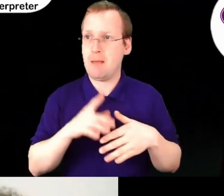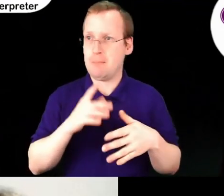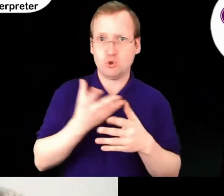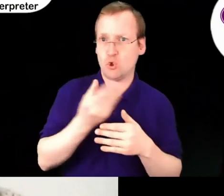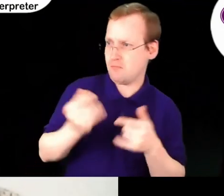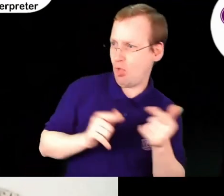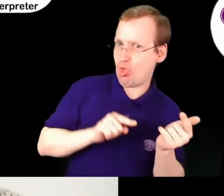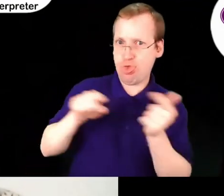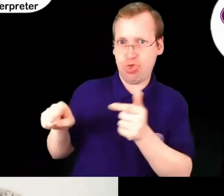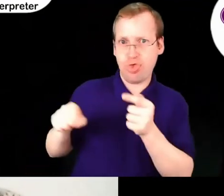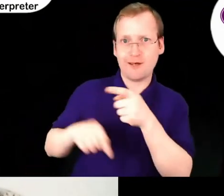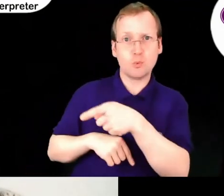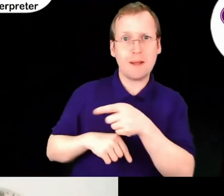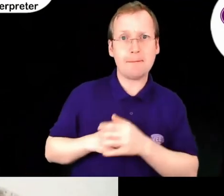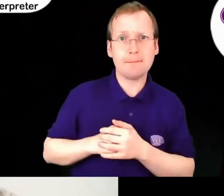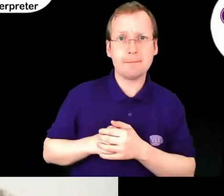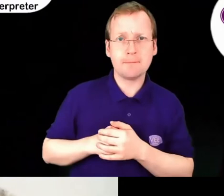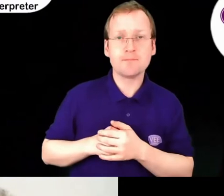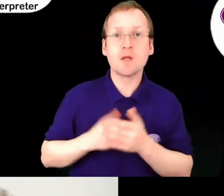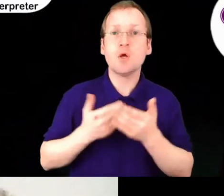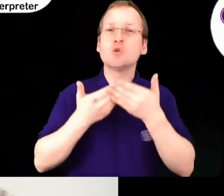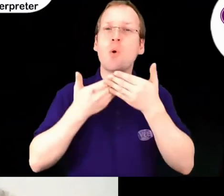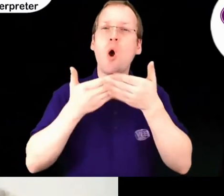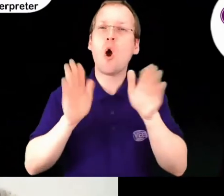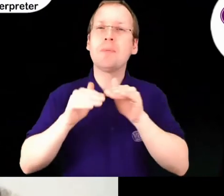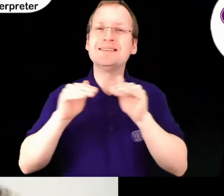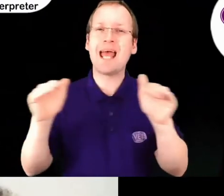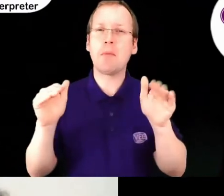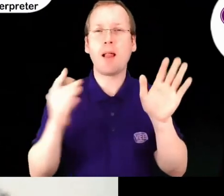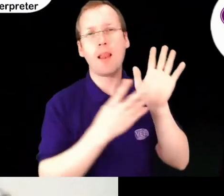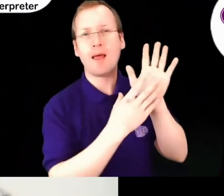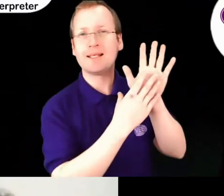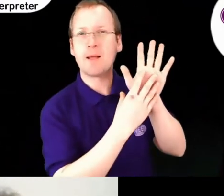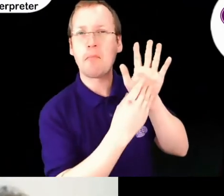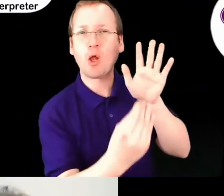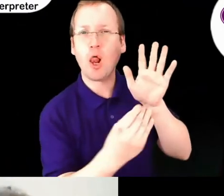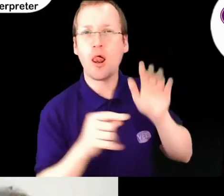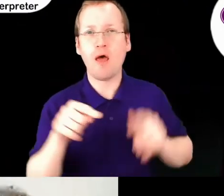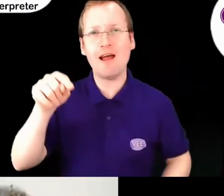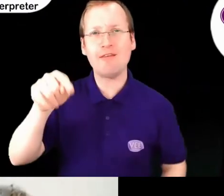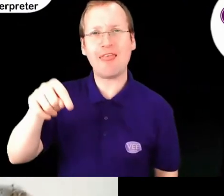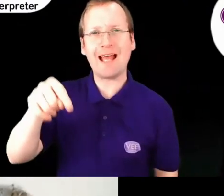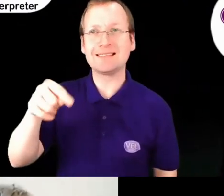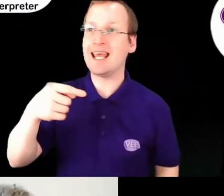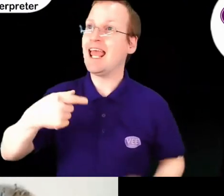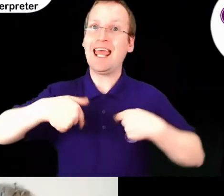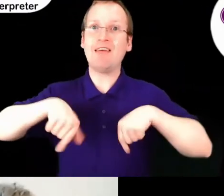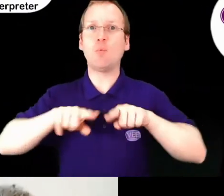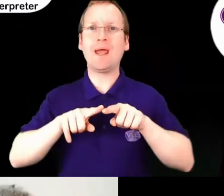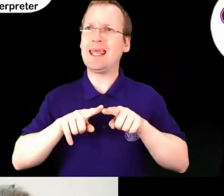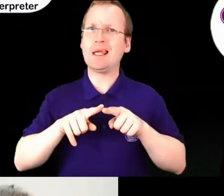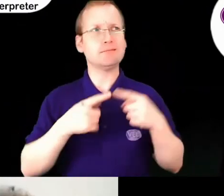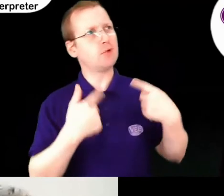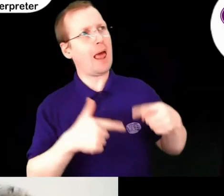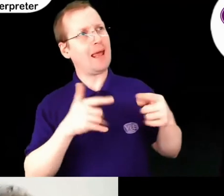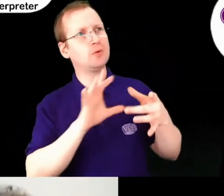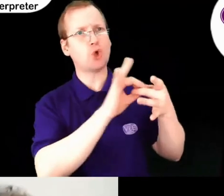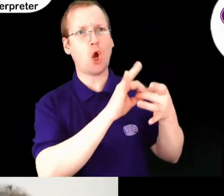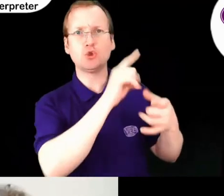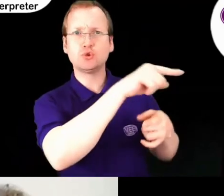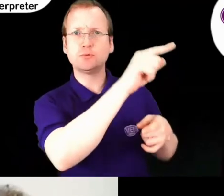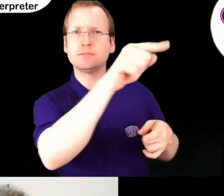So, you know, Open Table models that. And if we might be forbidden from going to other tables, at